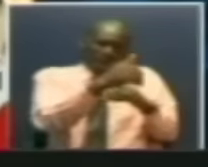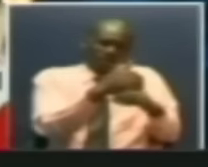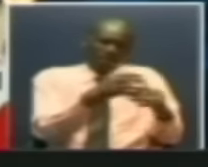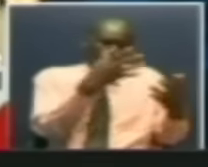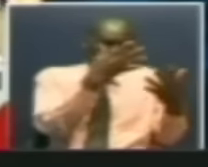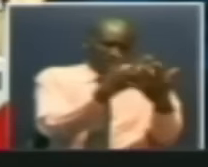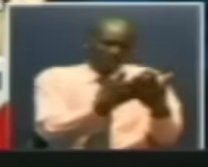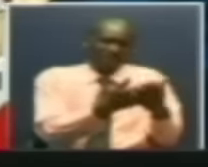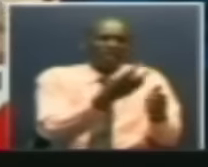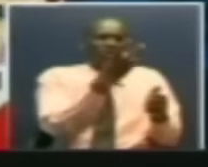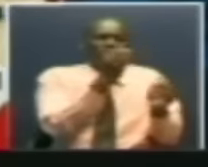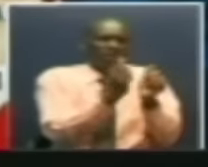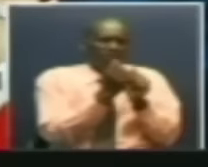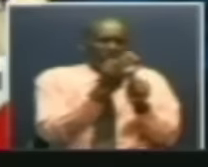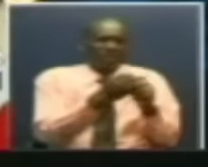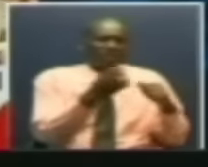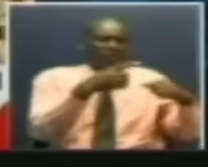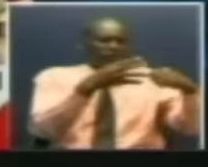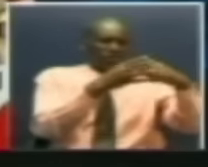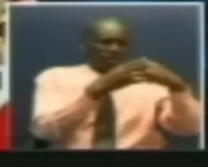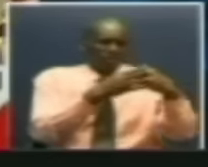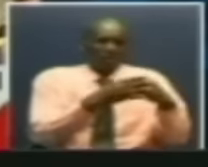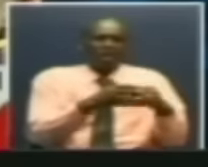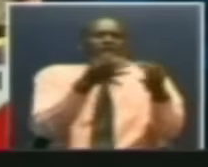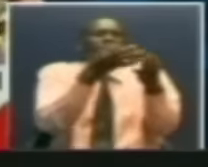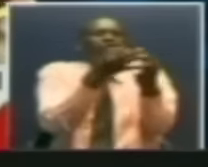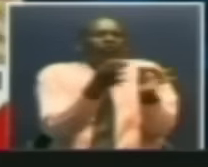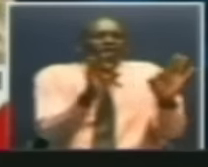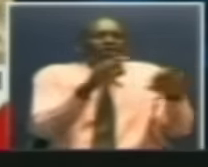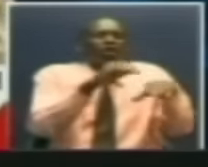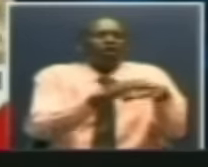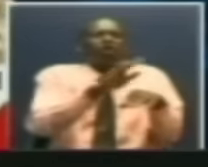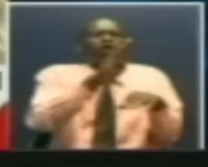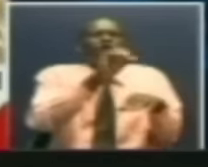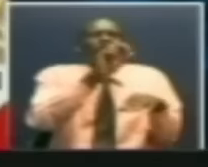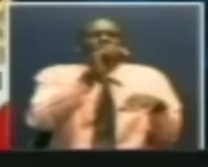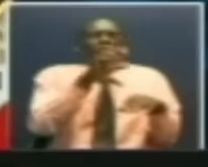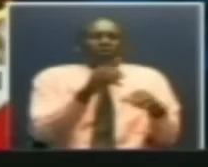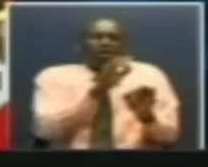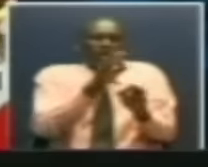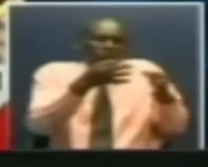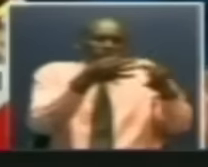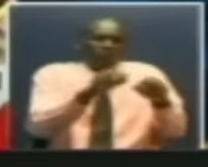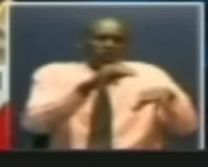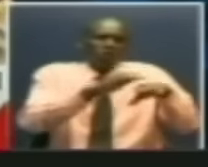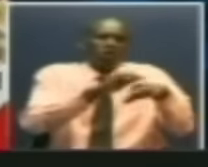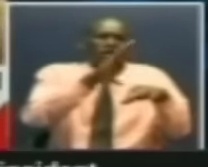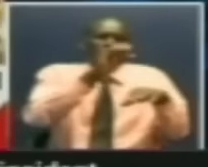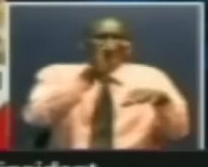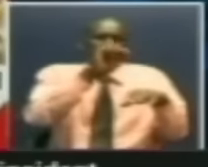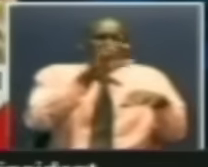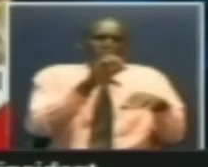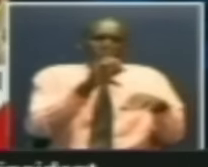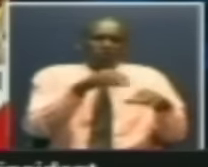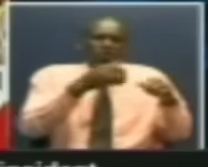After he was arrested in 2013, September, he was released on bond. If you are released on bond, you have to stay around until the